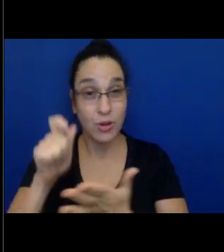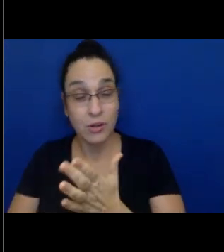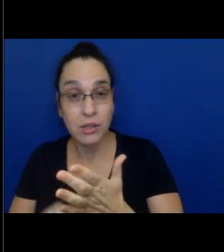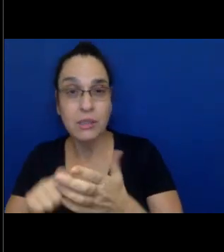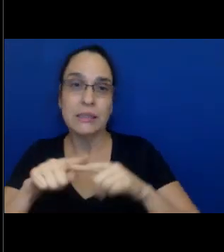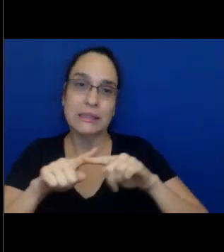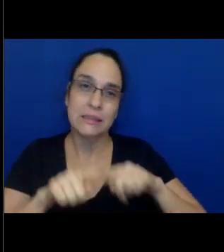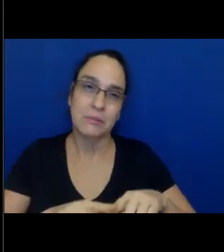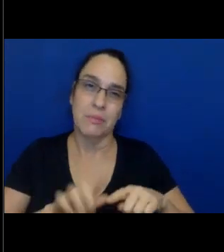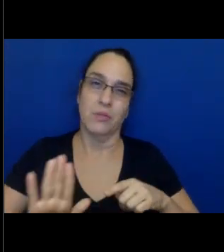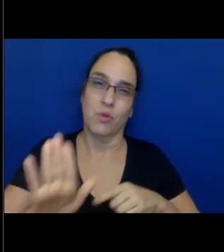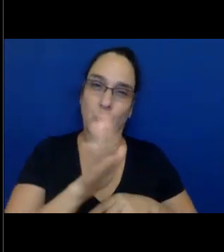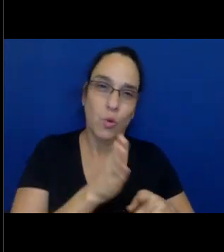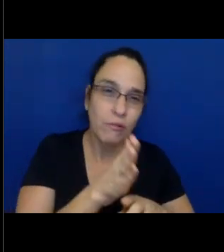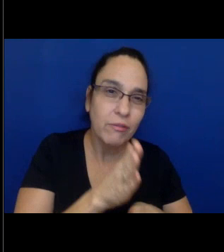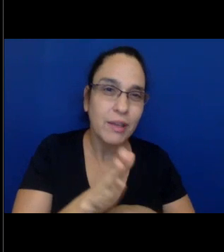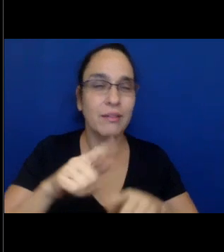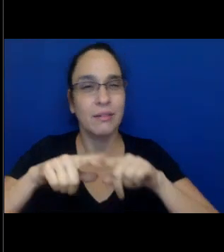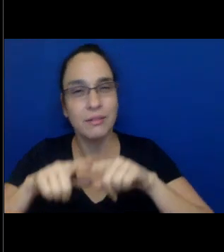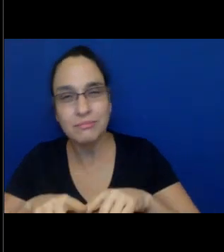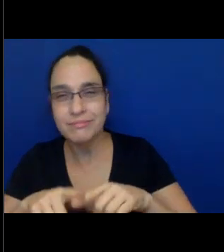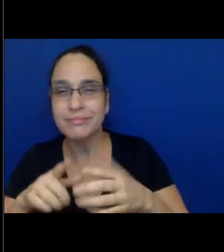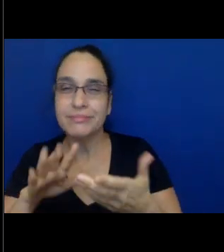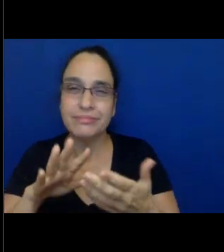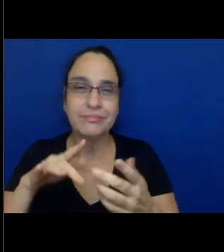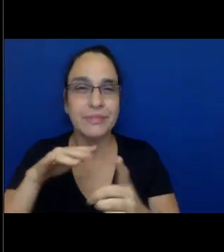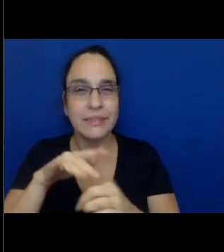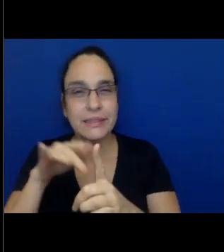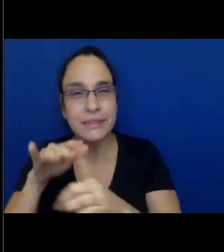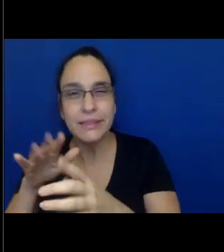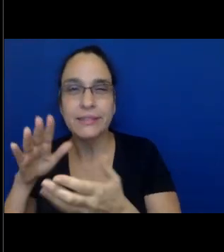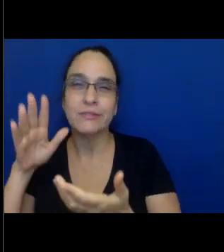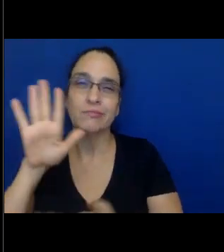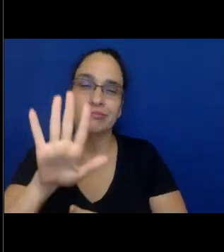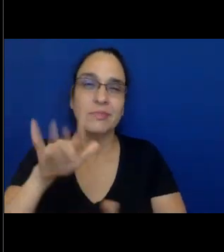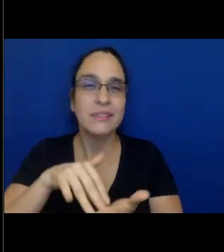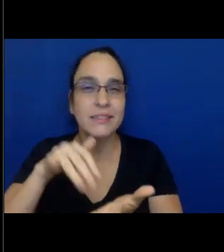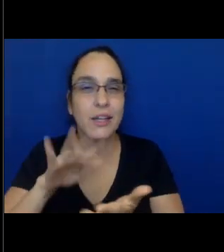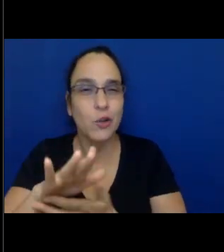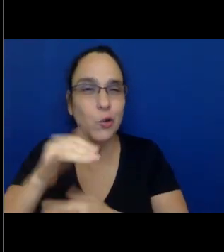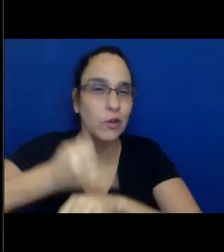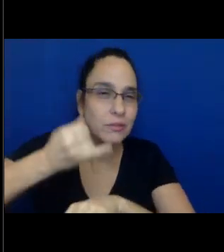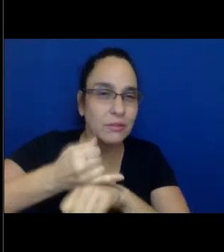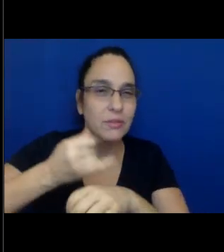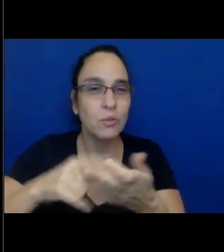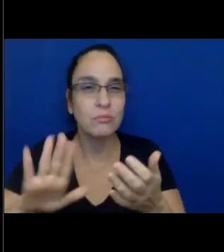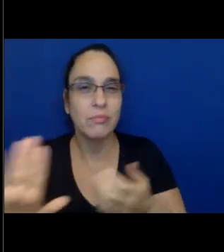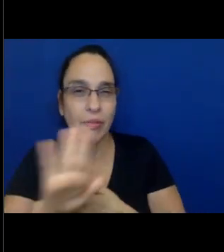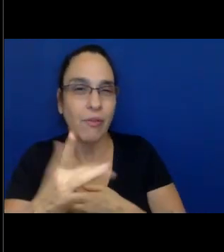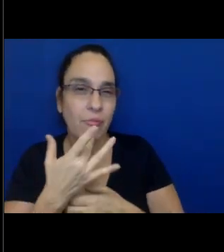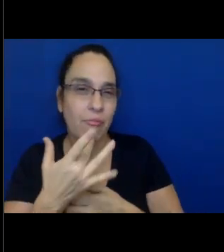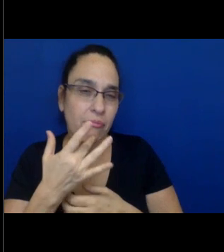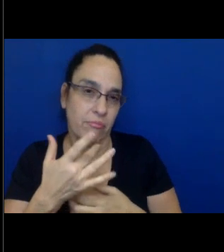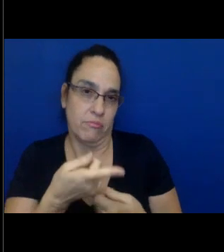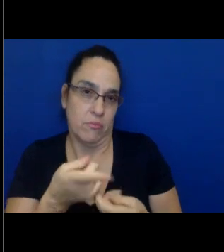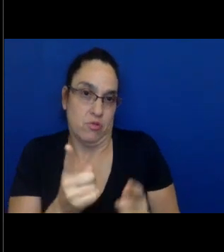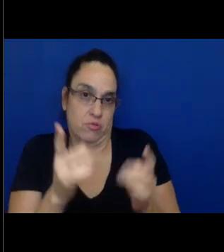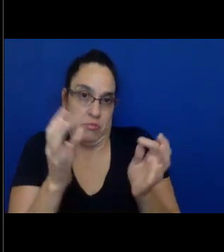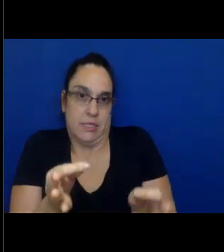institution values. And that should play a role in deciding, for you to decide whether you should be writing a book or